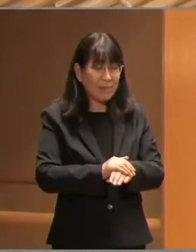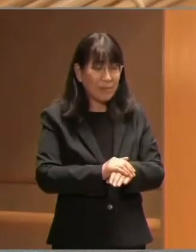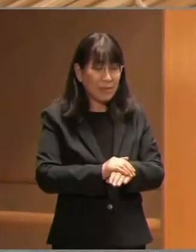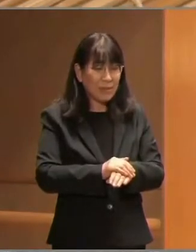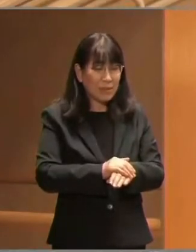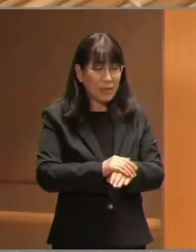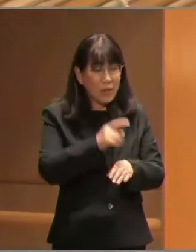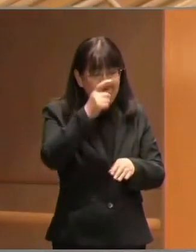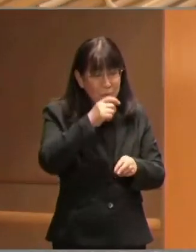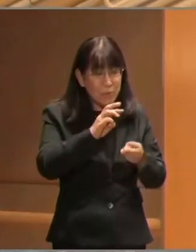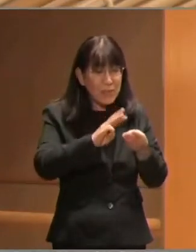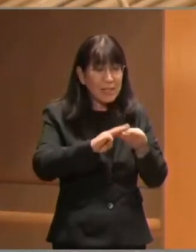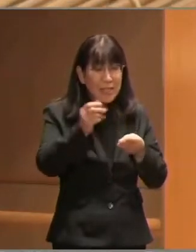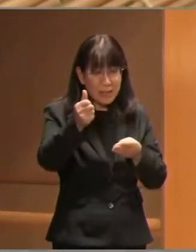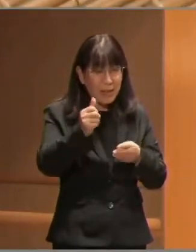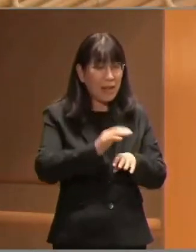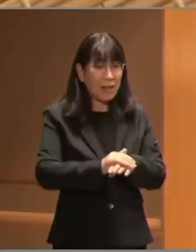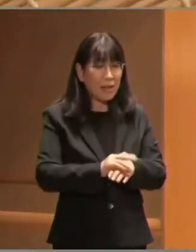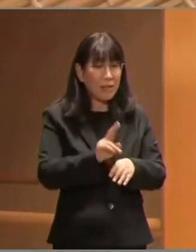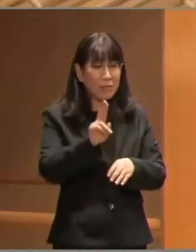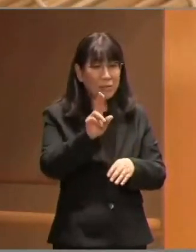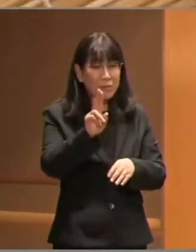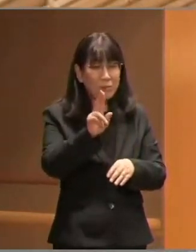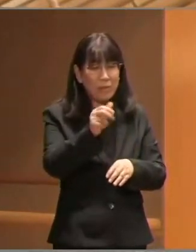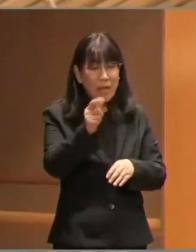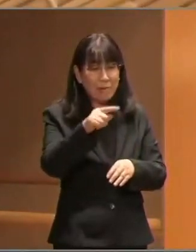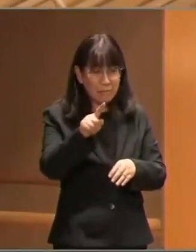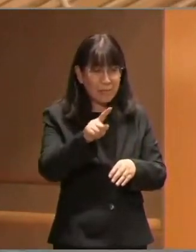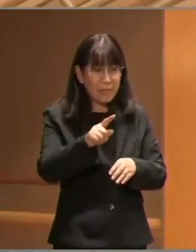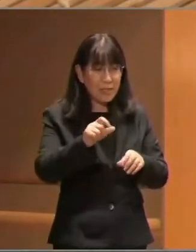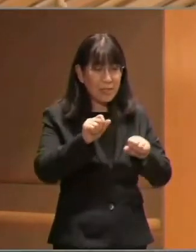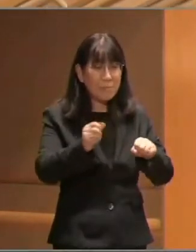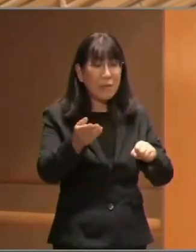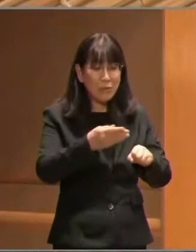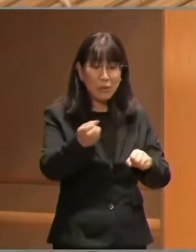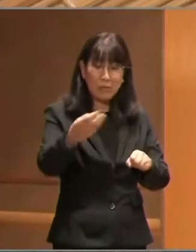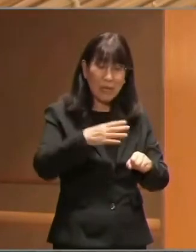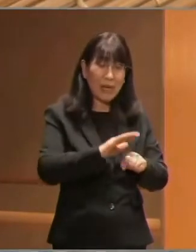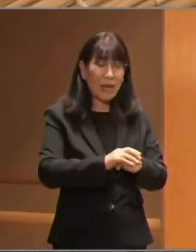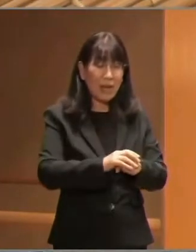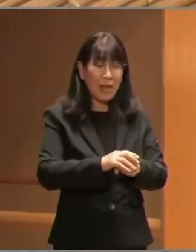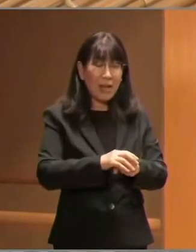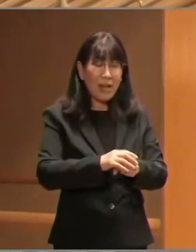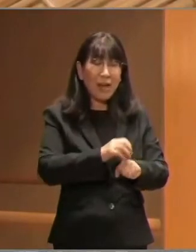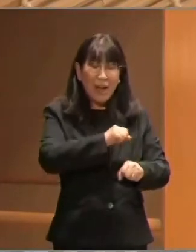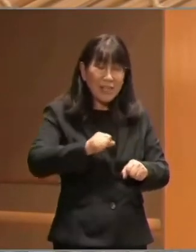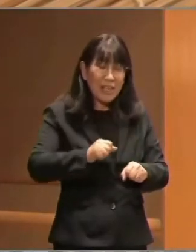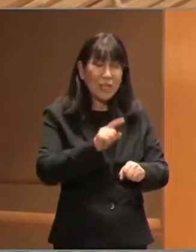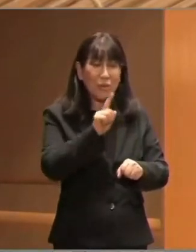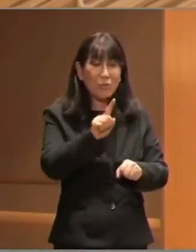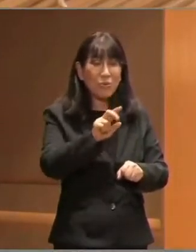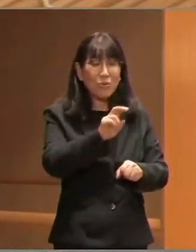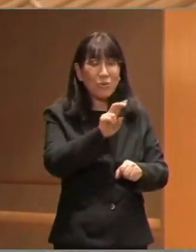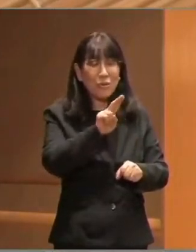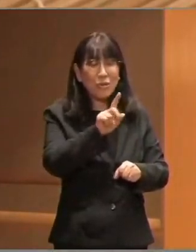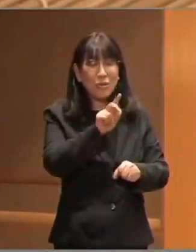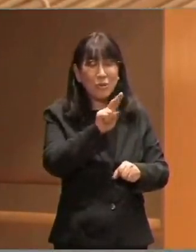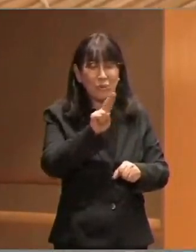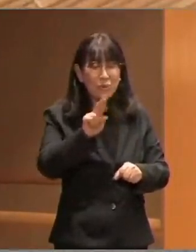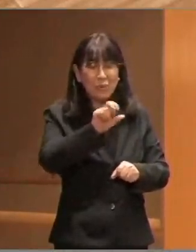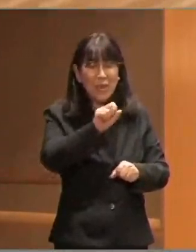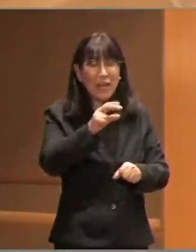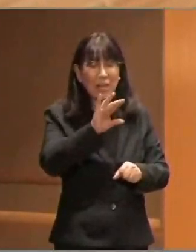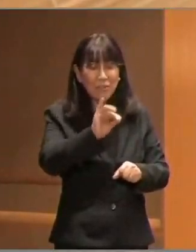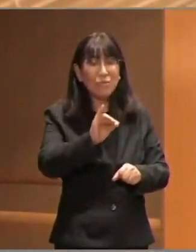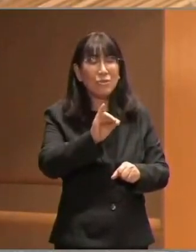And I asked Furuta-san in Mino area to make this for me, and he came up with this braiding method, and